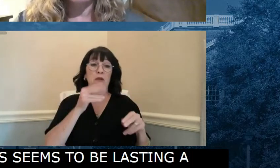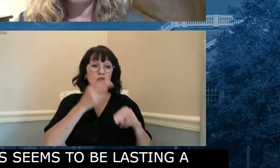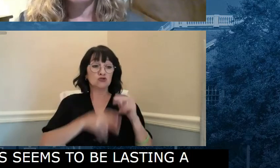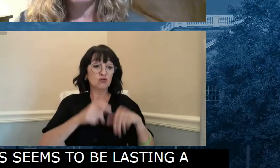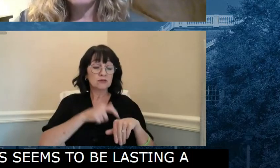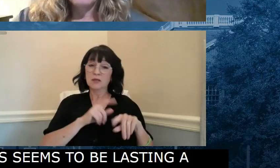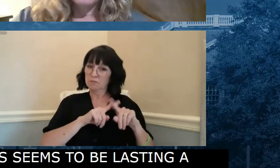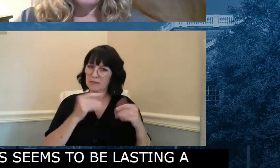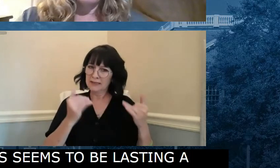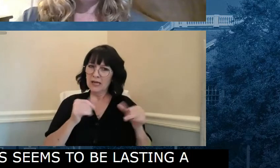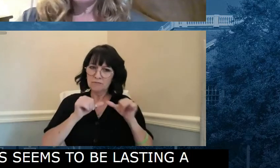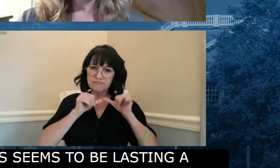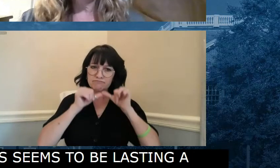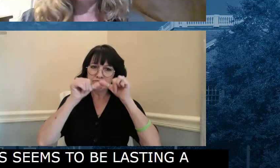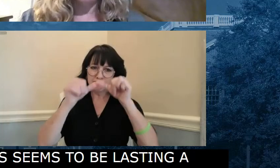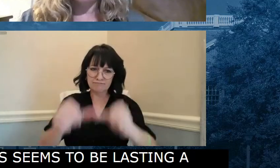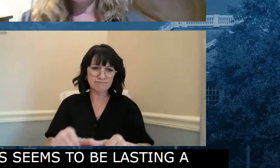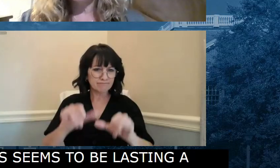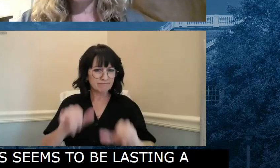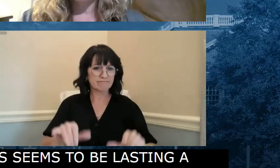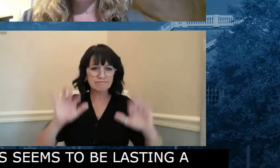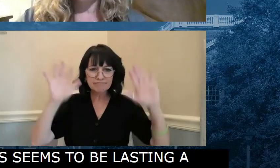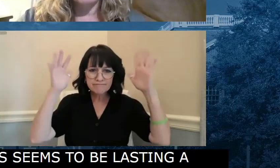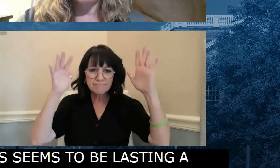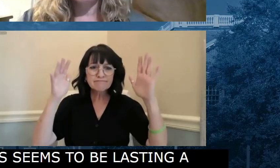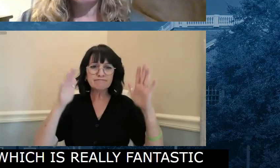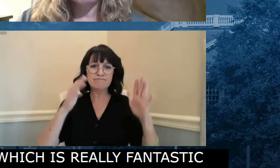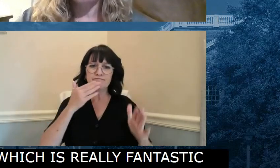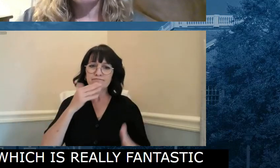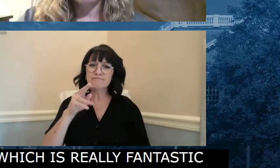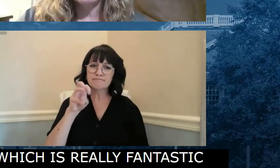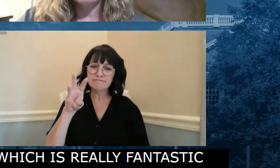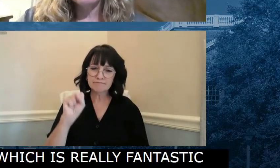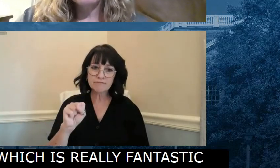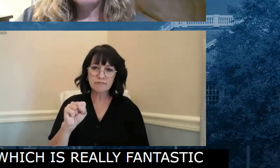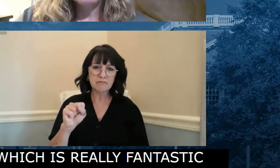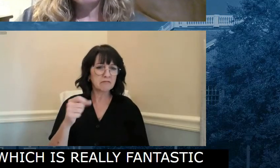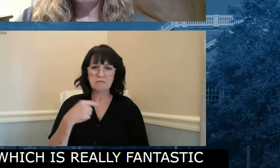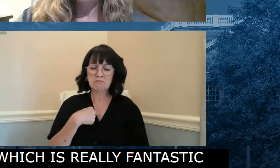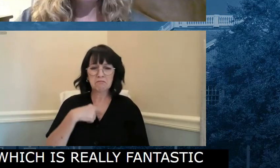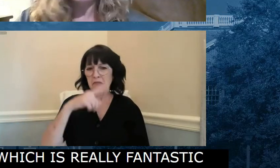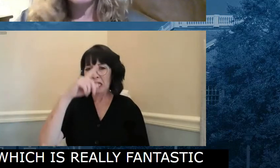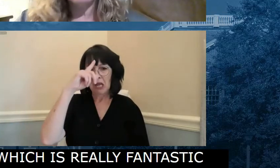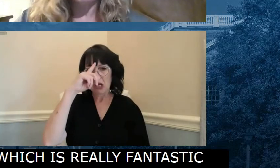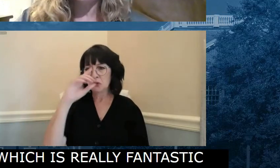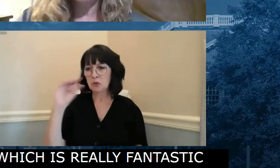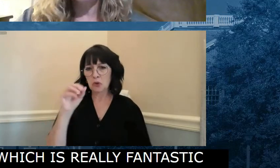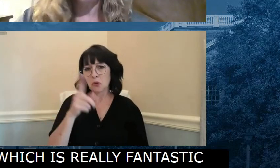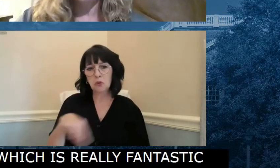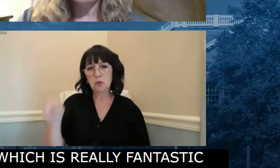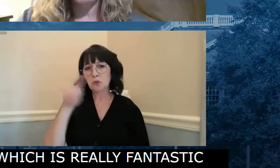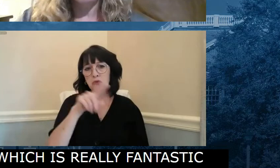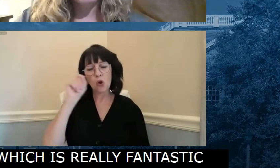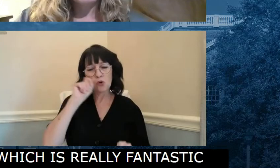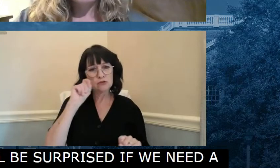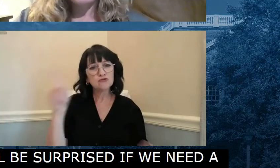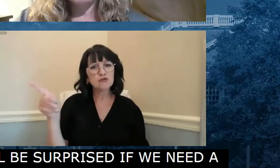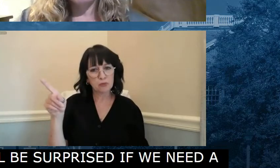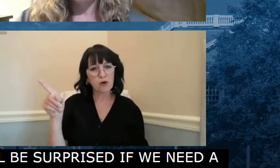fantastic news. I don't think any of us will be surprised if we do need a booster shot, but we just don't